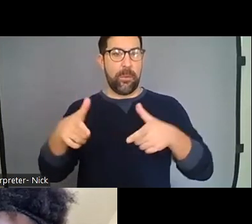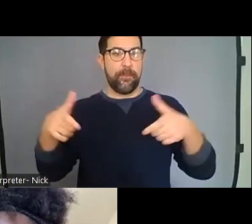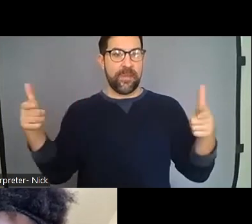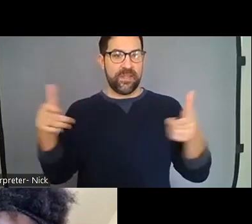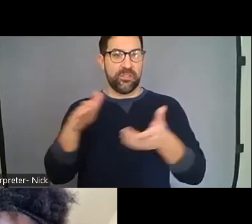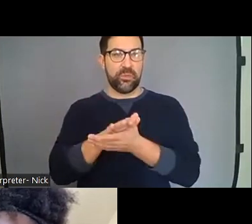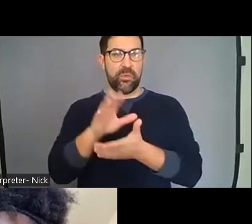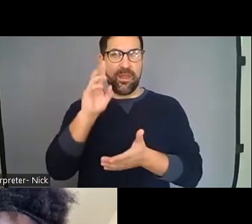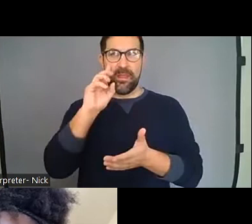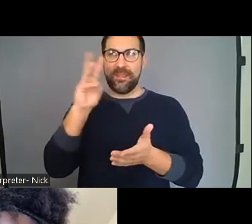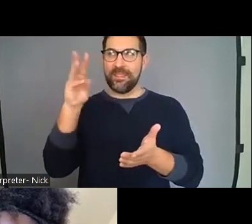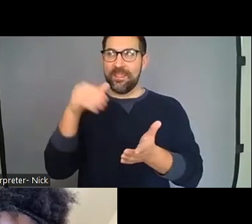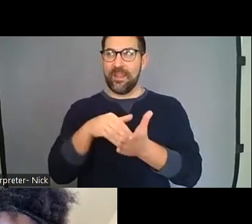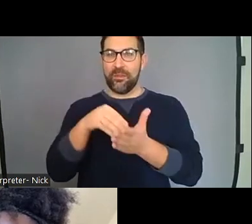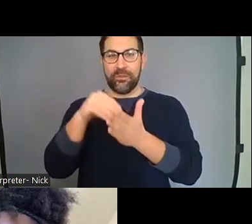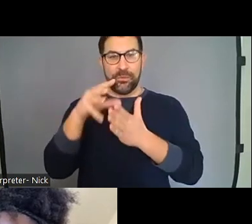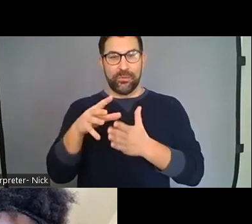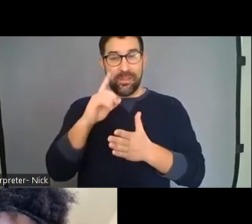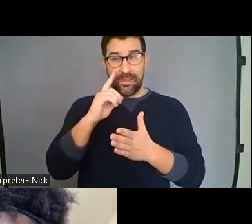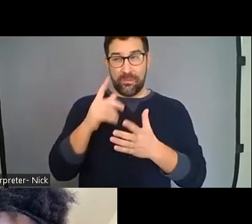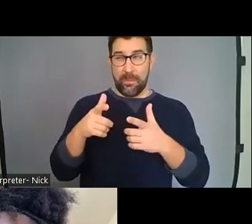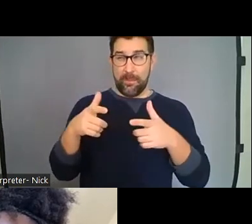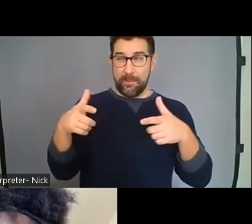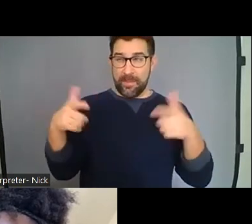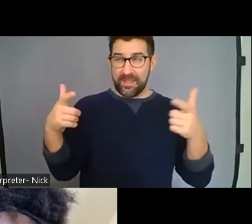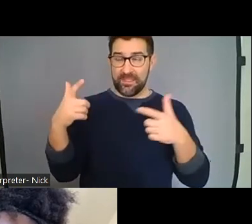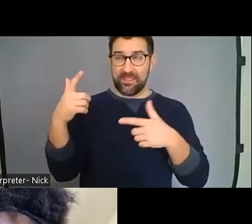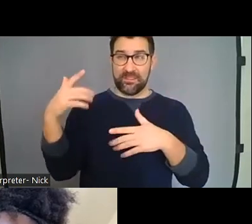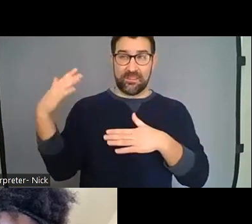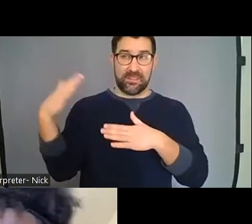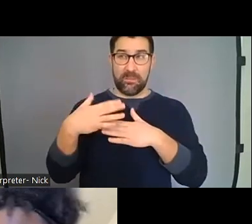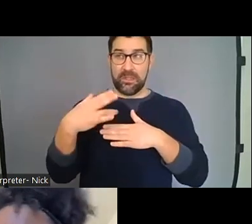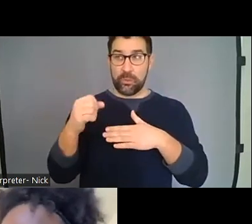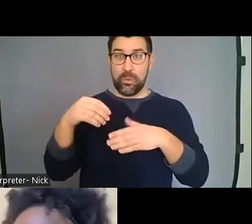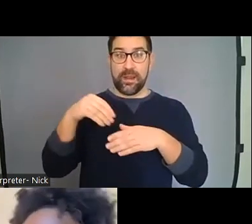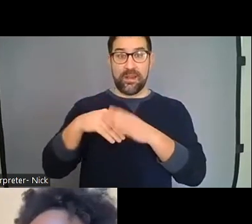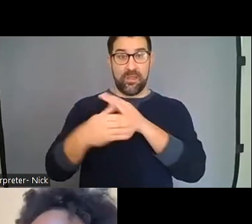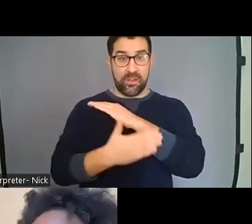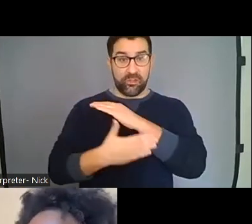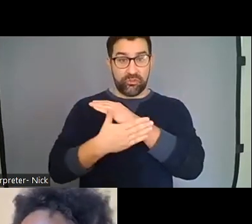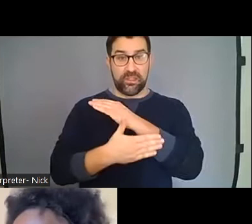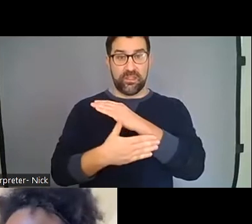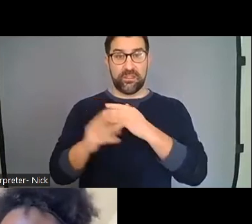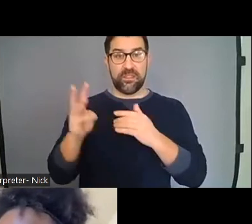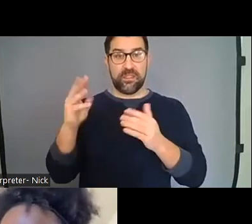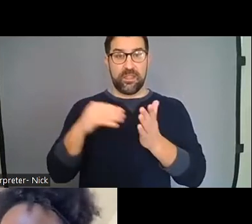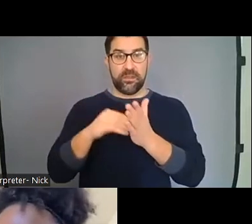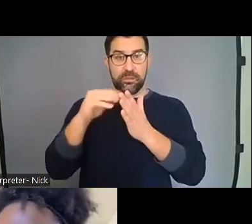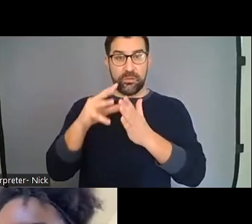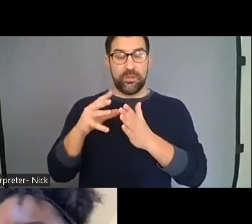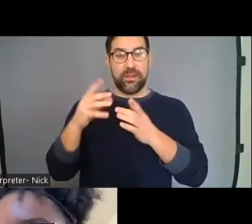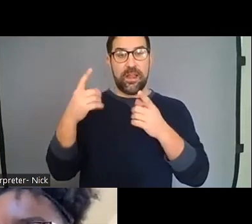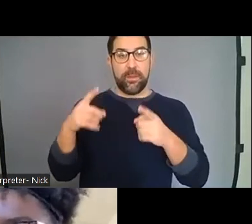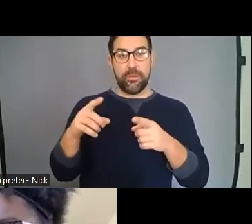6,000 students. I think we're the largest high school in the country. And because of this Omicron